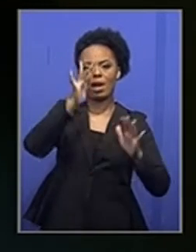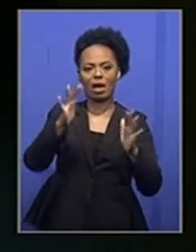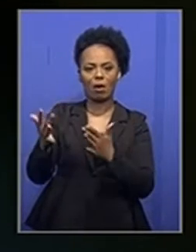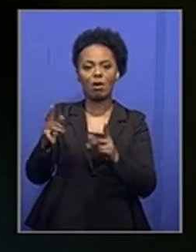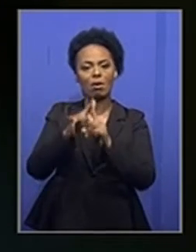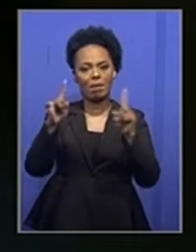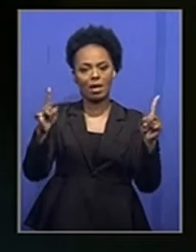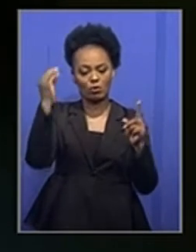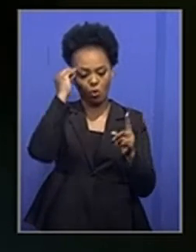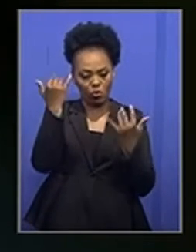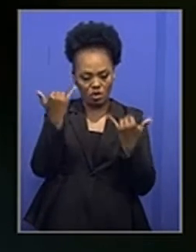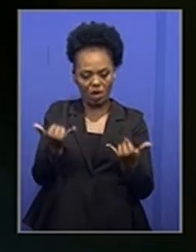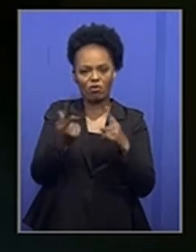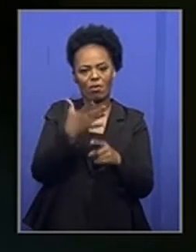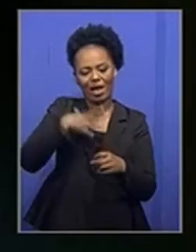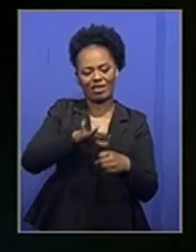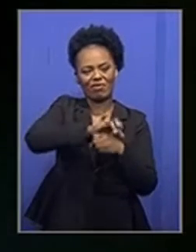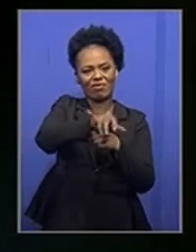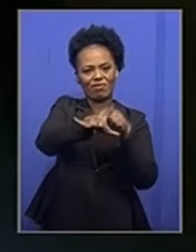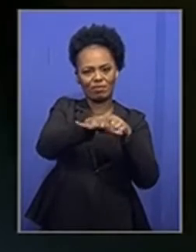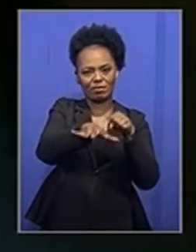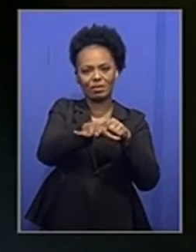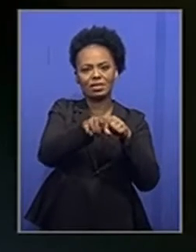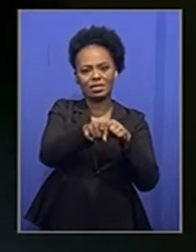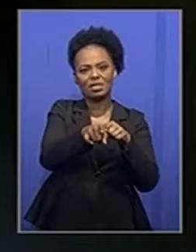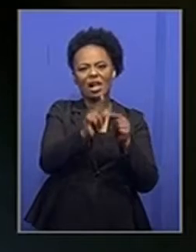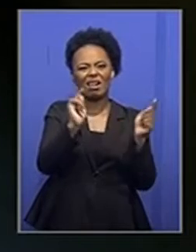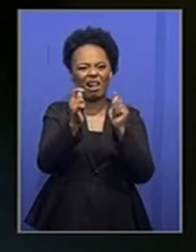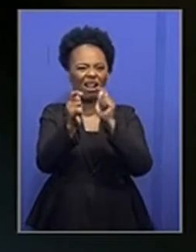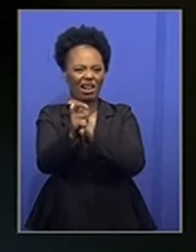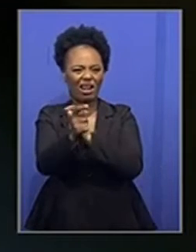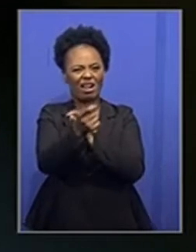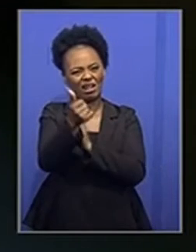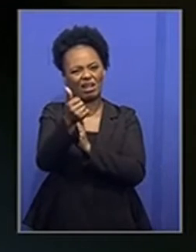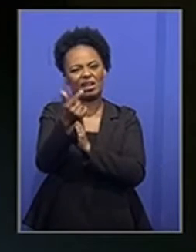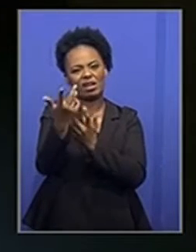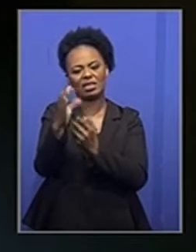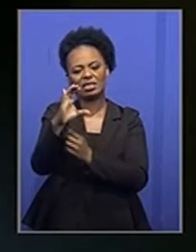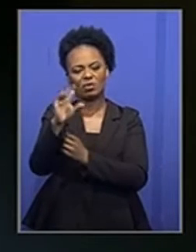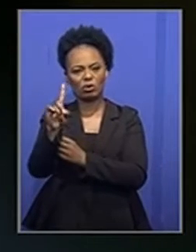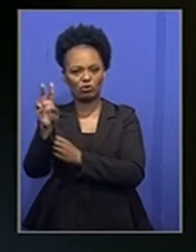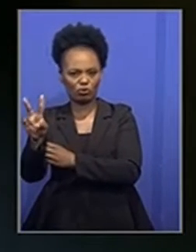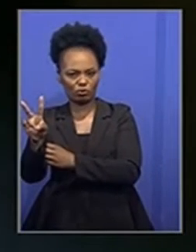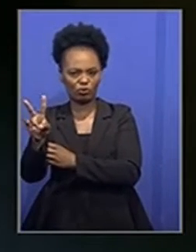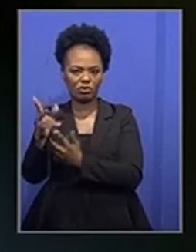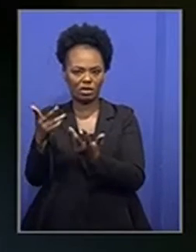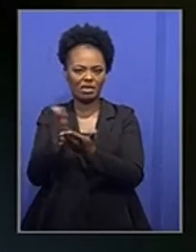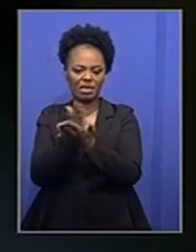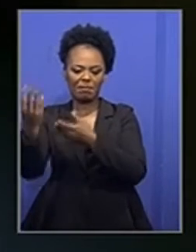we do know from other variants, and based on the fact that some of the mutations in C.1.2 are shared with these other variants,